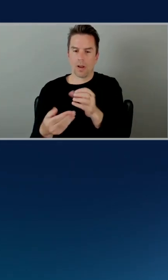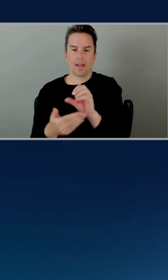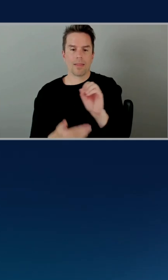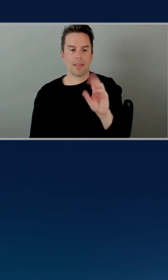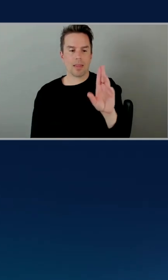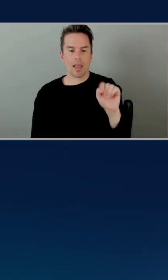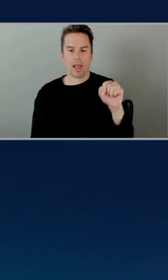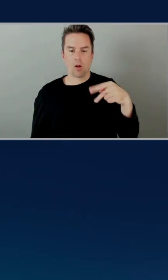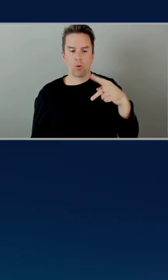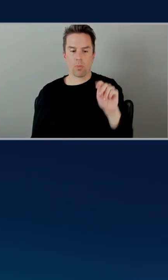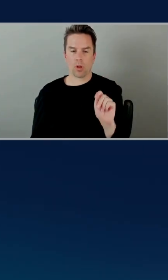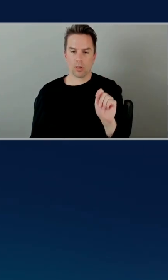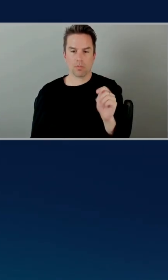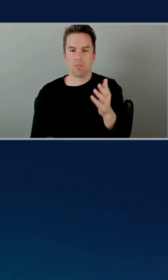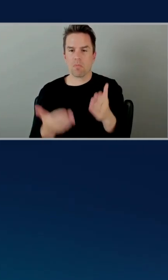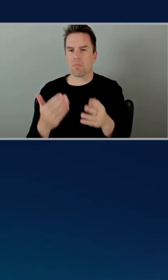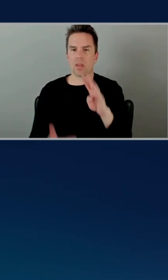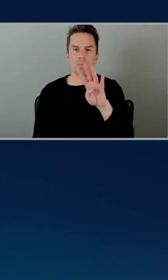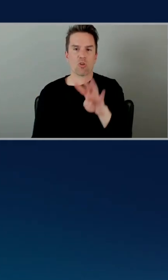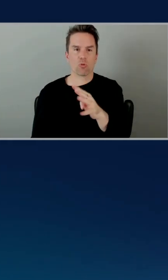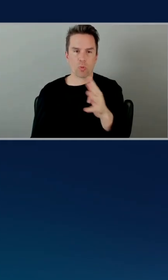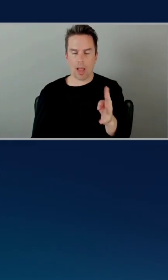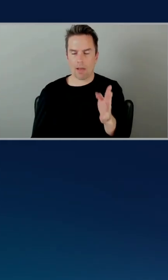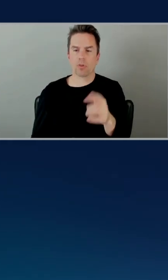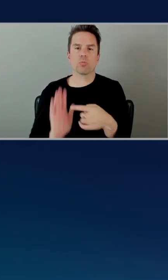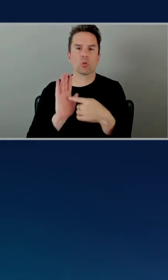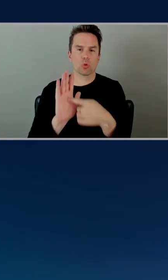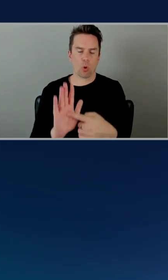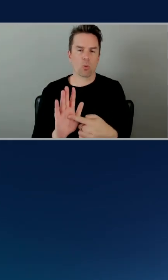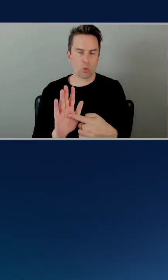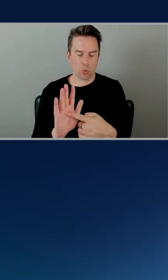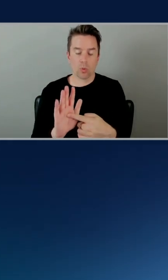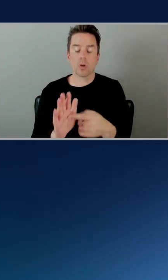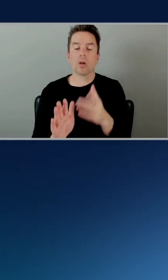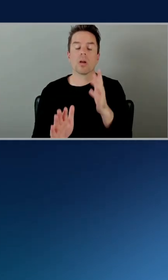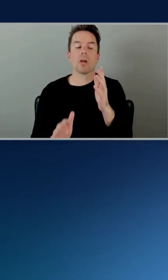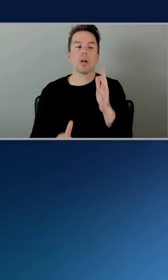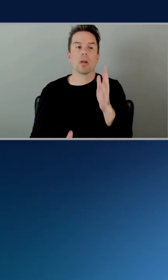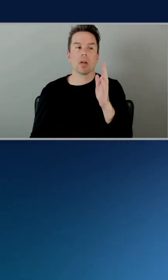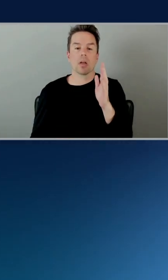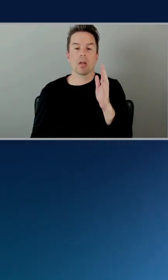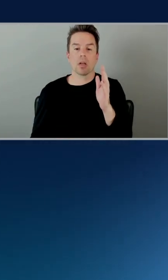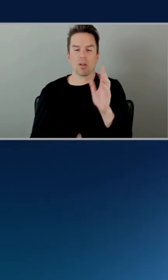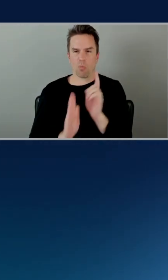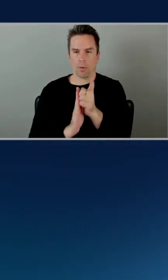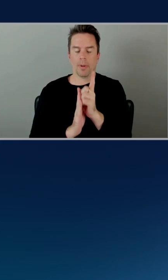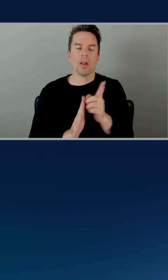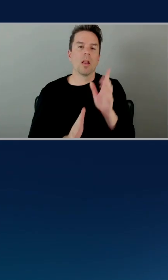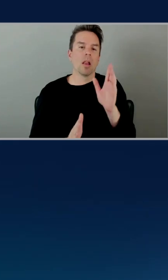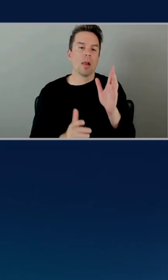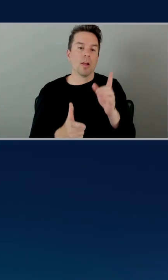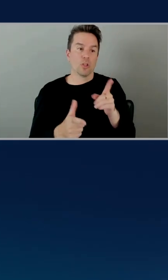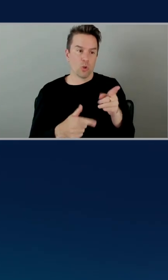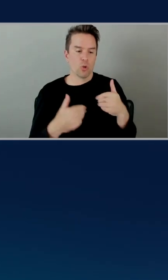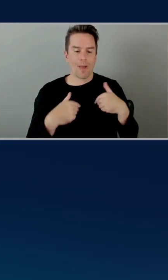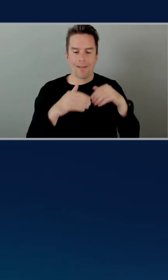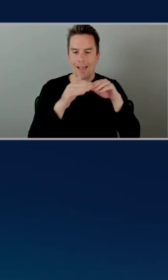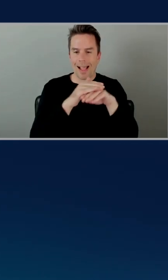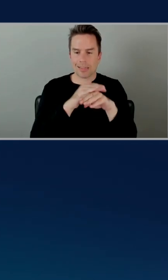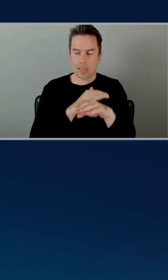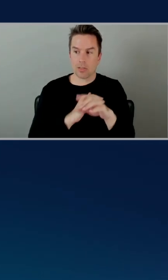I'll generate a graph, and it's going to return that, and then you can have access to that and the code it